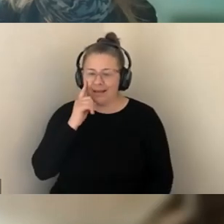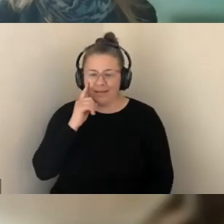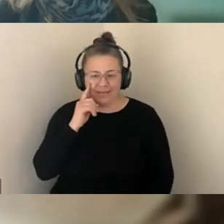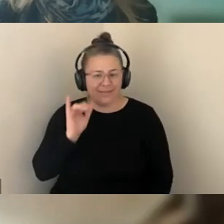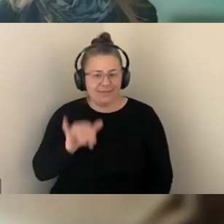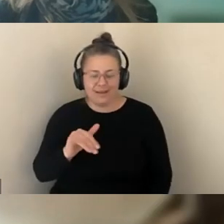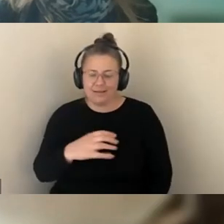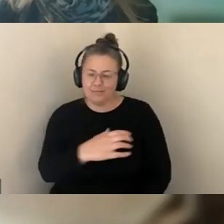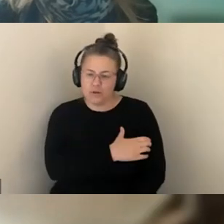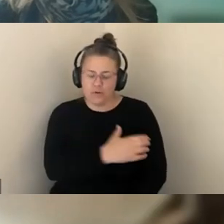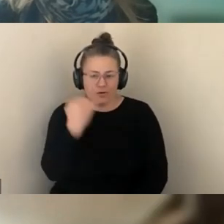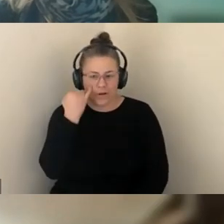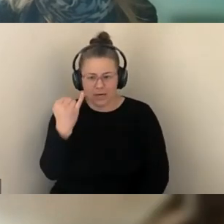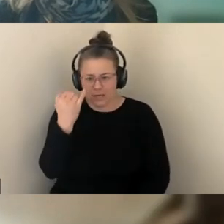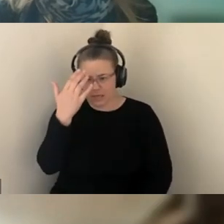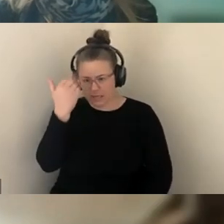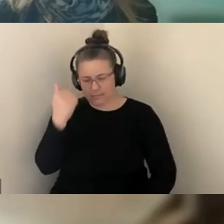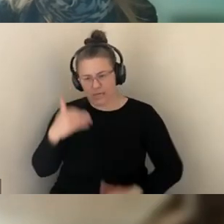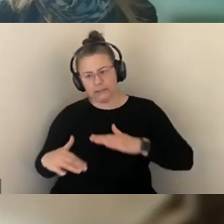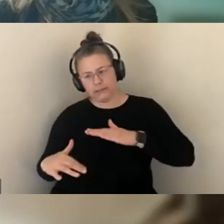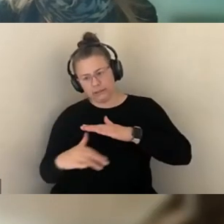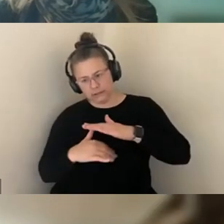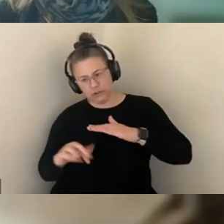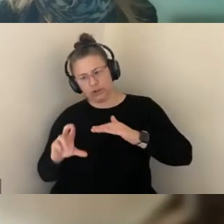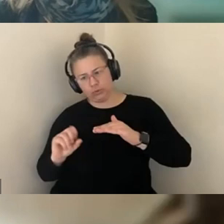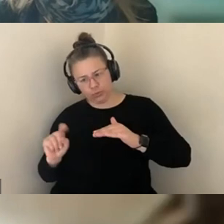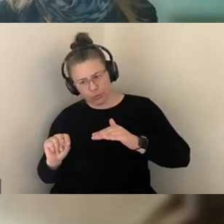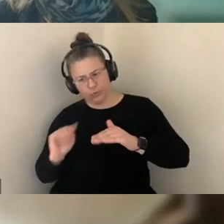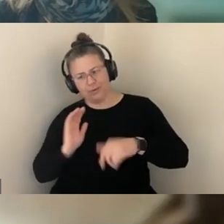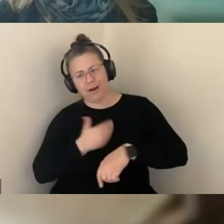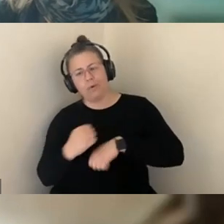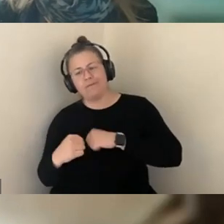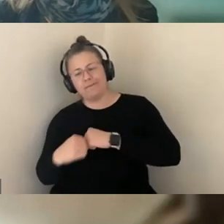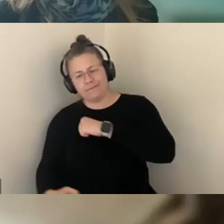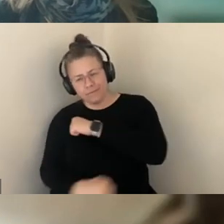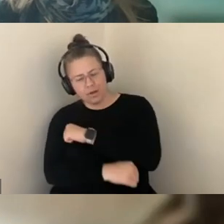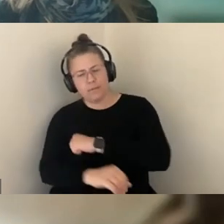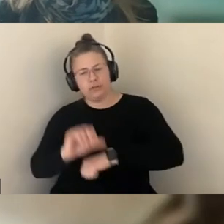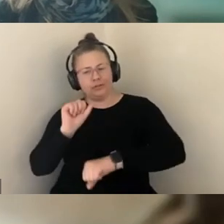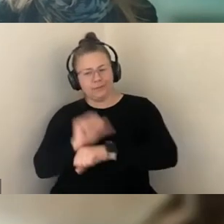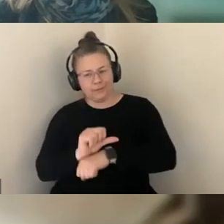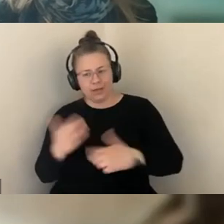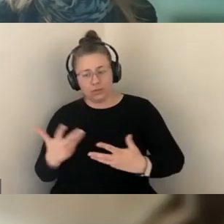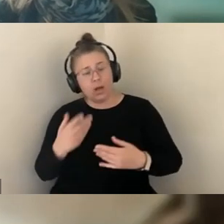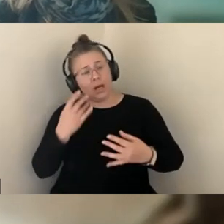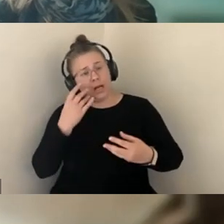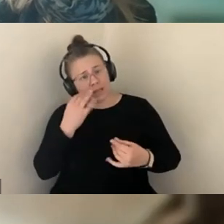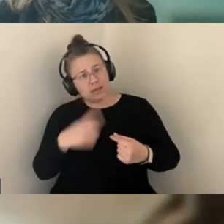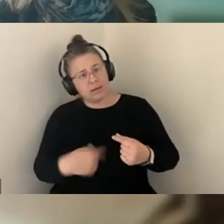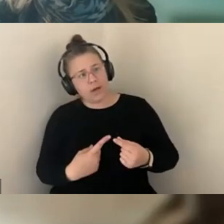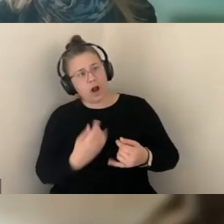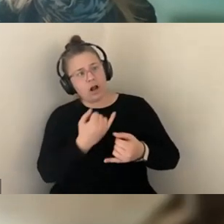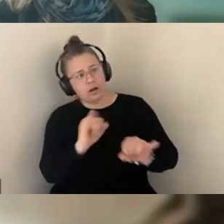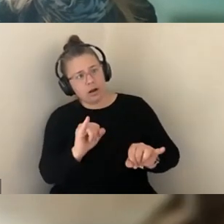we have as our fundamental task to really think about these discussions about autonomy and choice, about making a